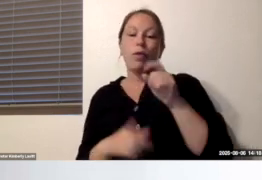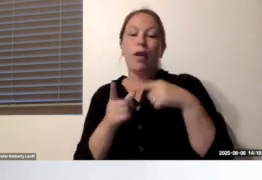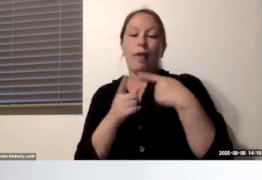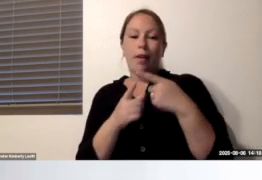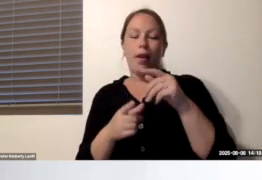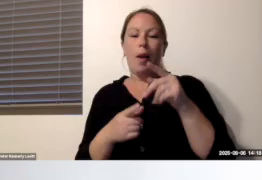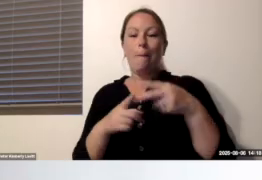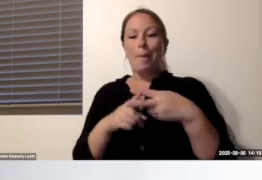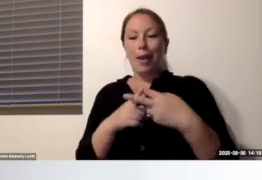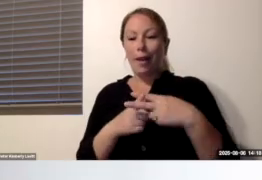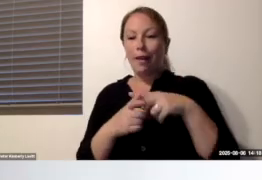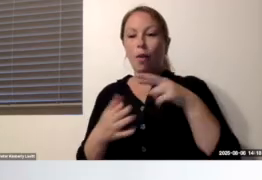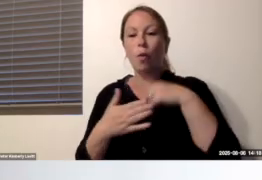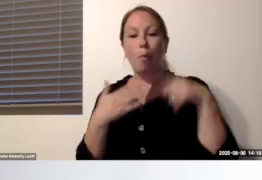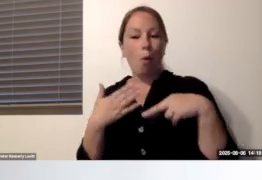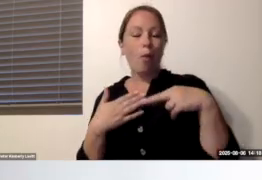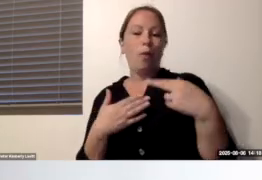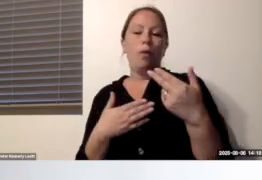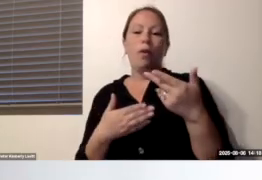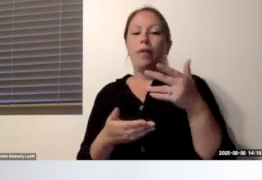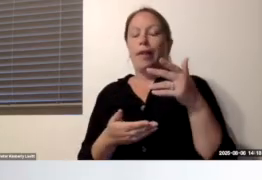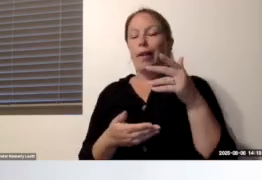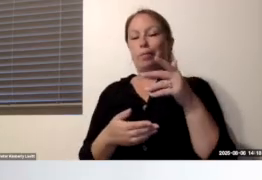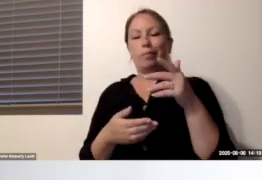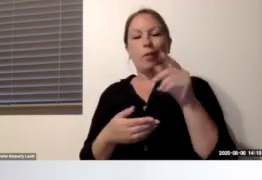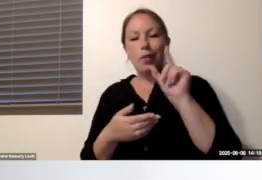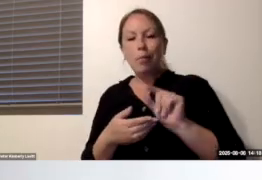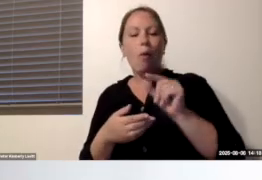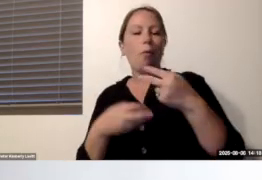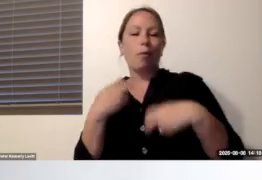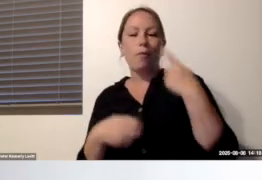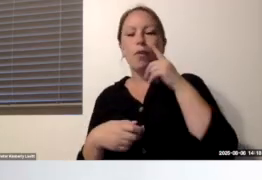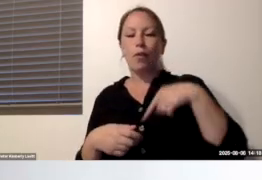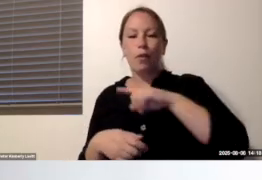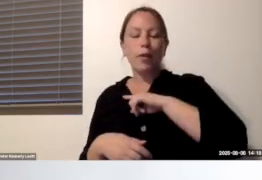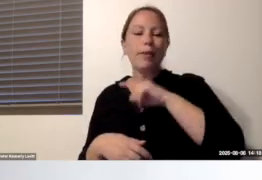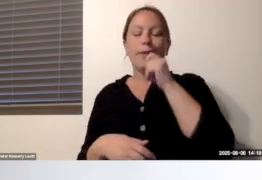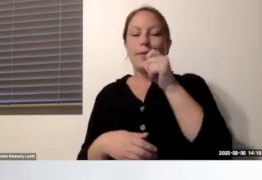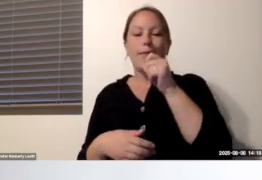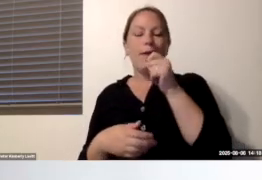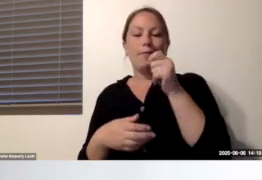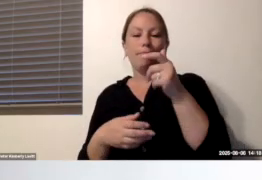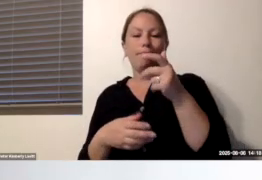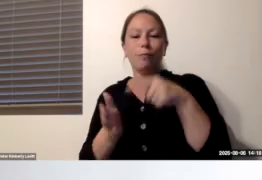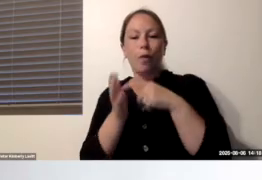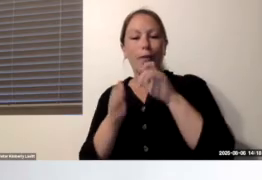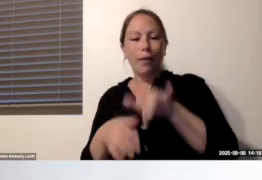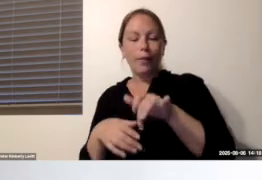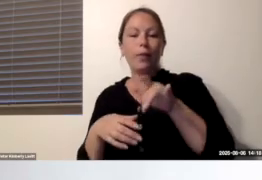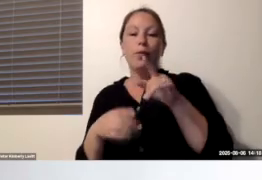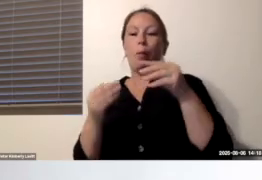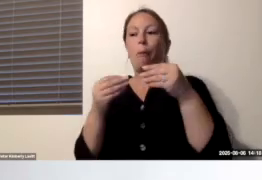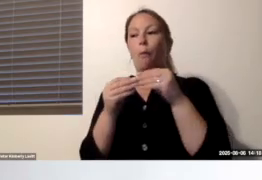report. Again, a minor tactical question, but Clean Cars for All does not. And I'm curious, speaking more